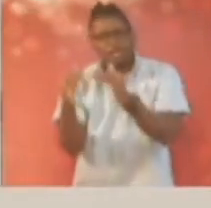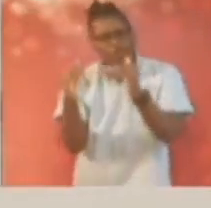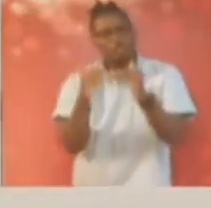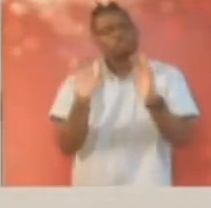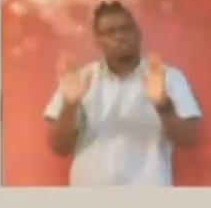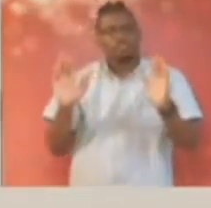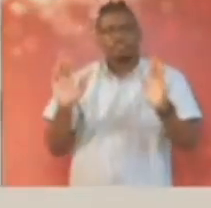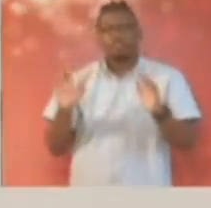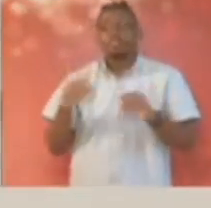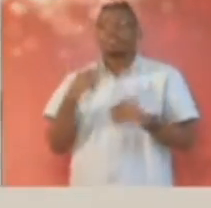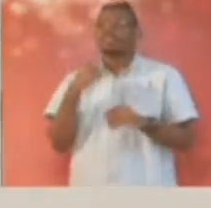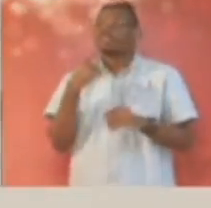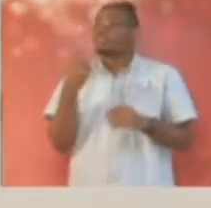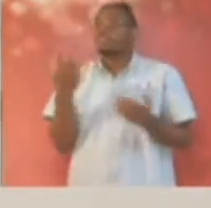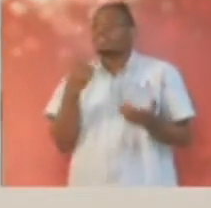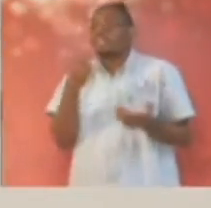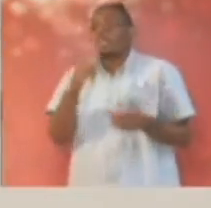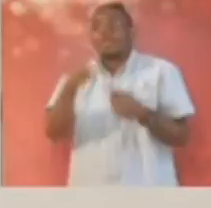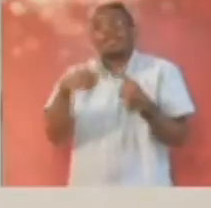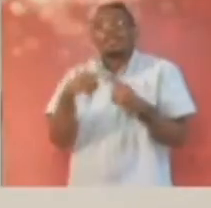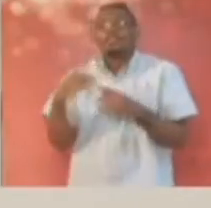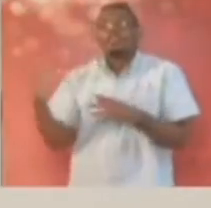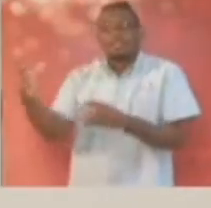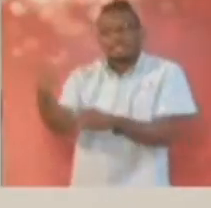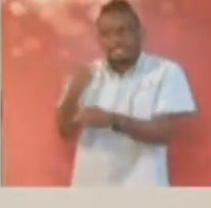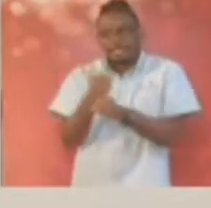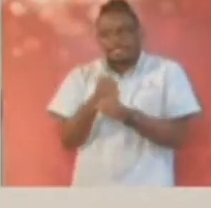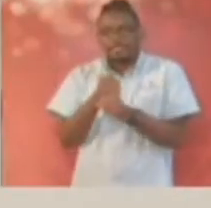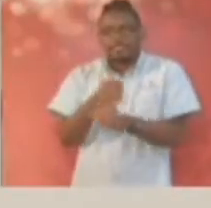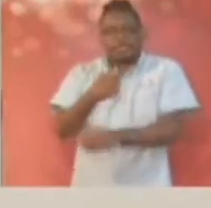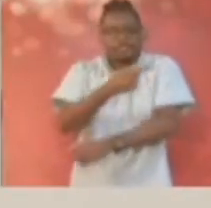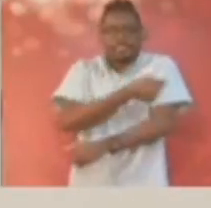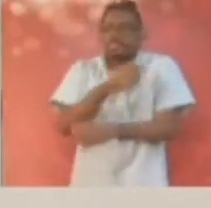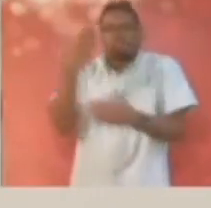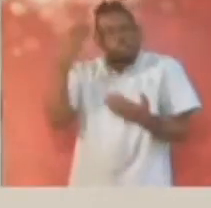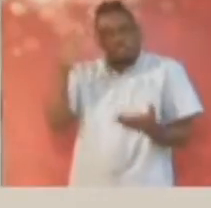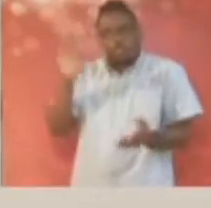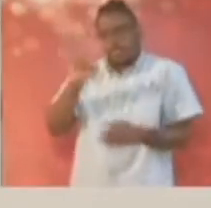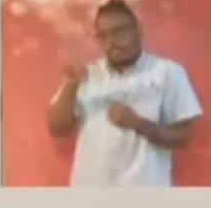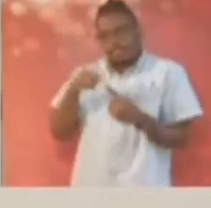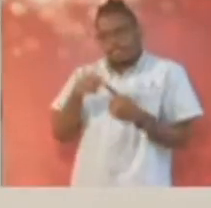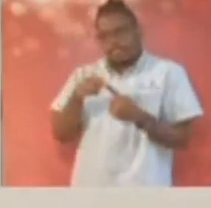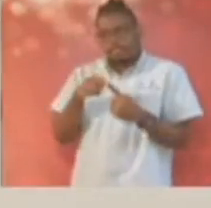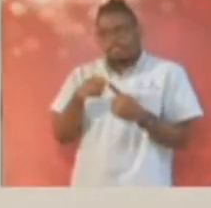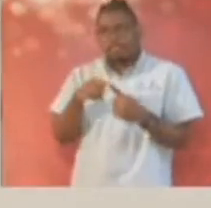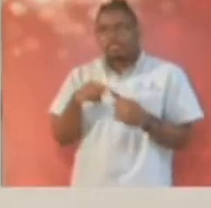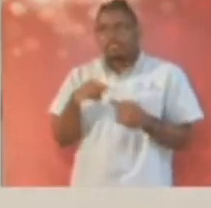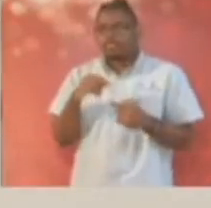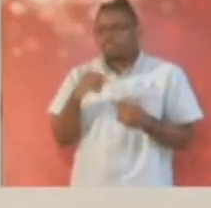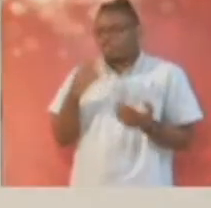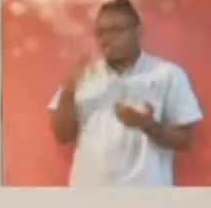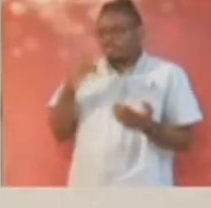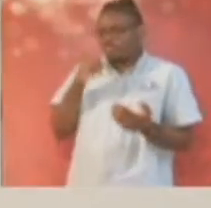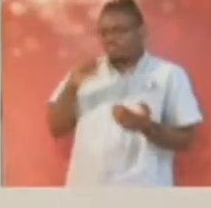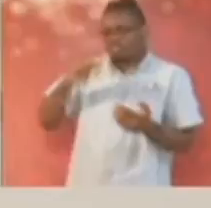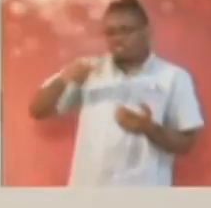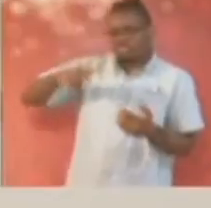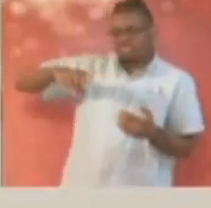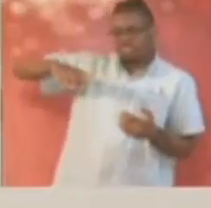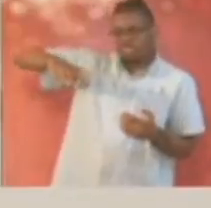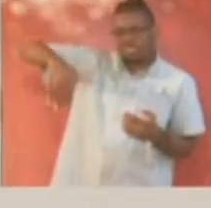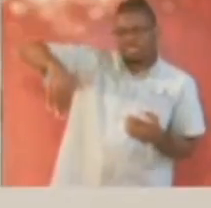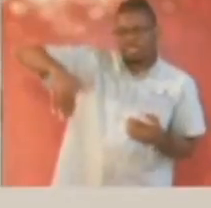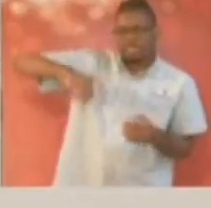when the vaccine will be available to Trinidad at this point in time, as there has not yet been a fully